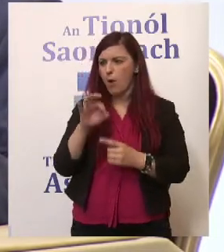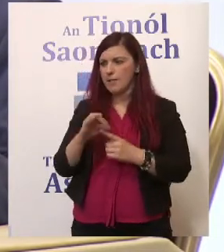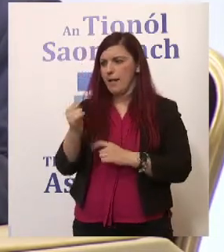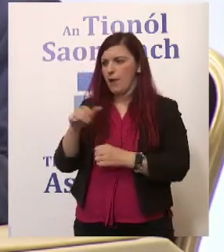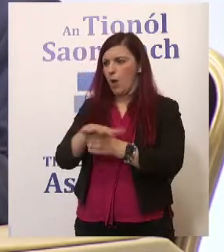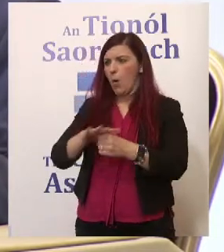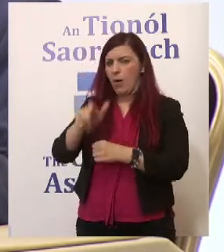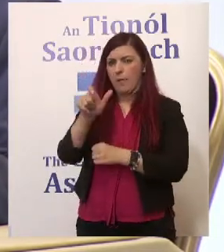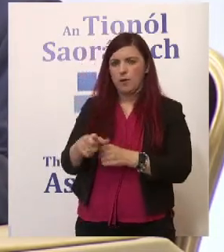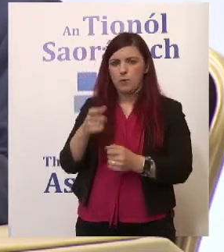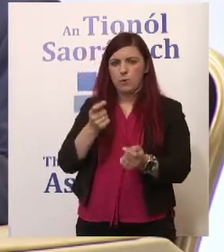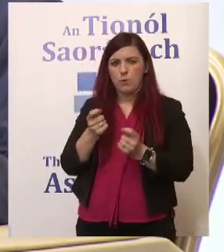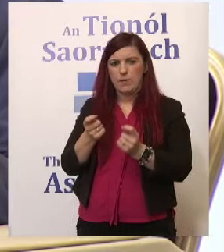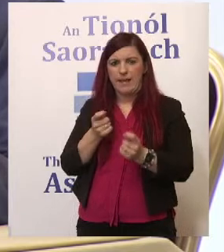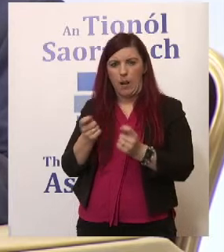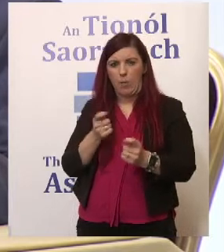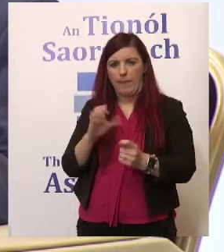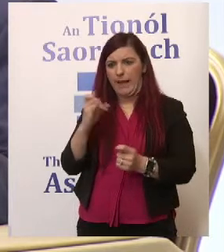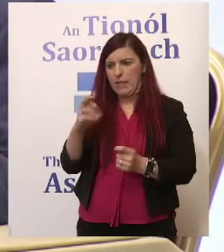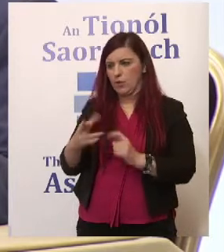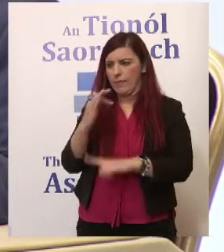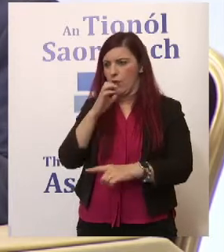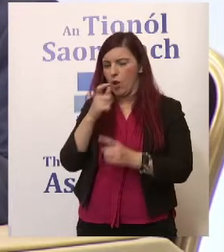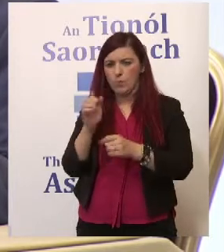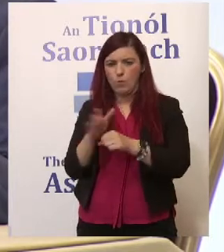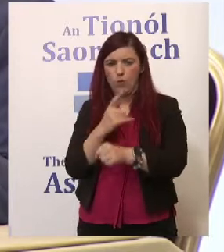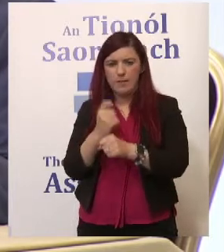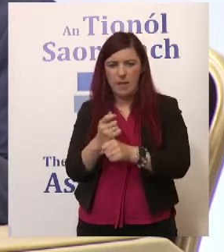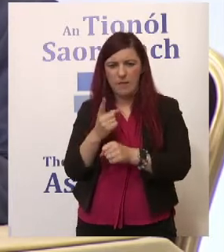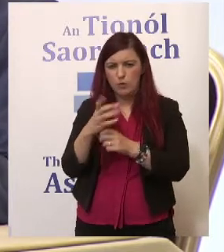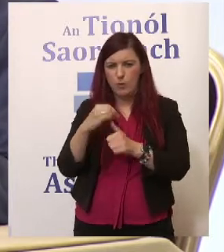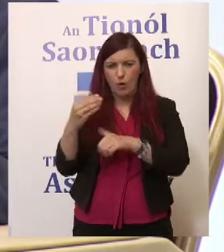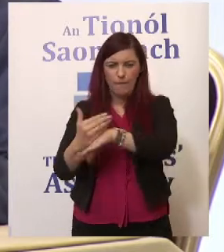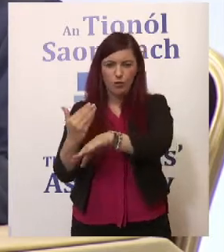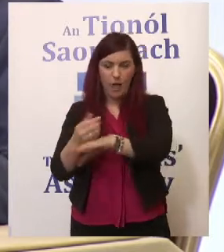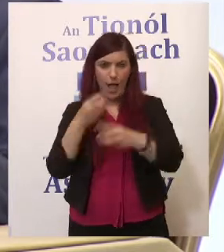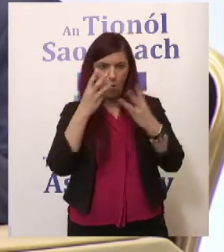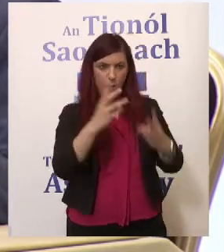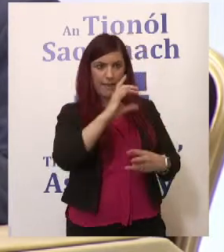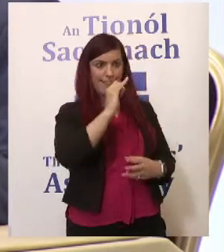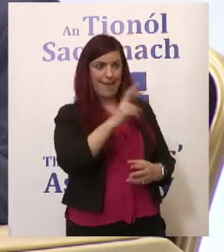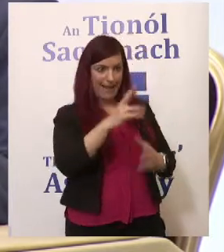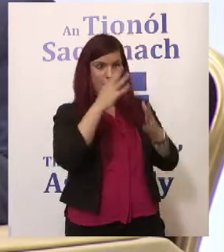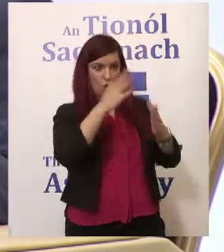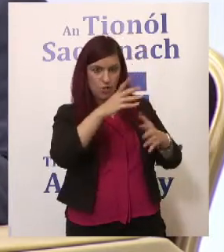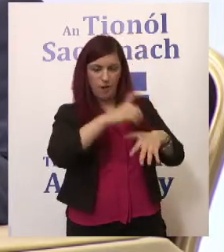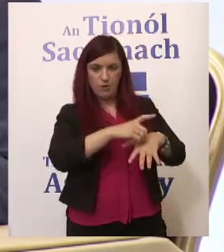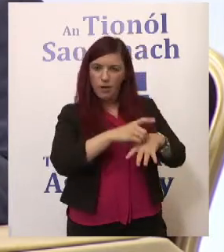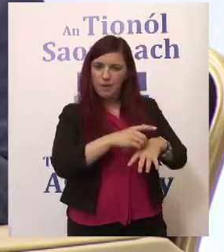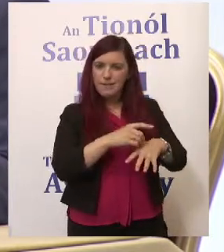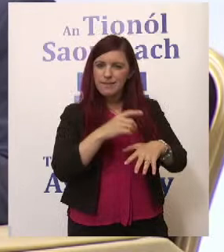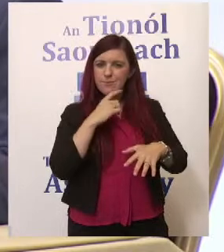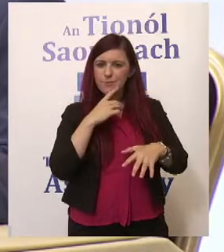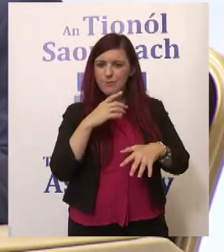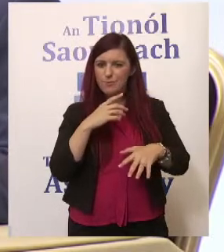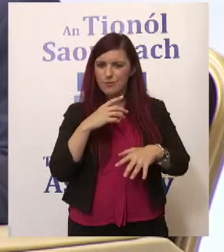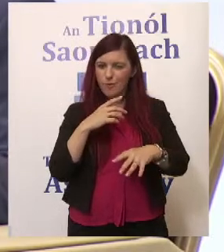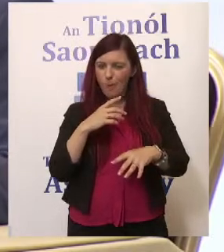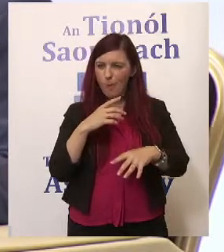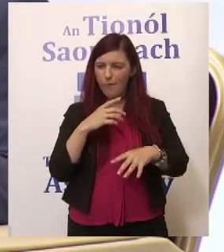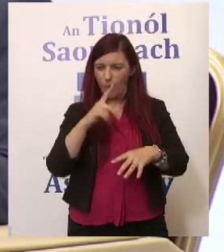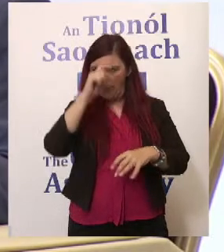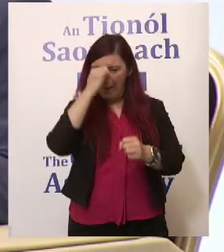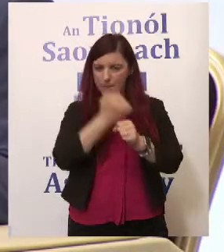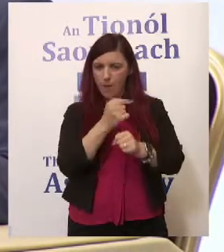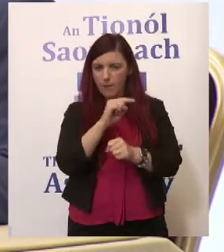deals with cancer if they're not doing it all the time, if they're doing other functions as well. So there's a certain, the maths around that,